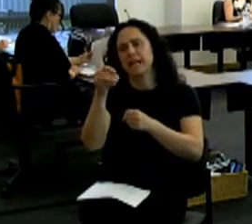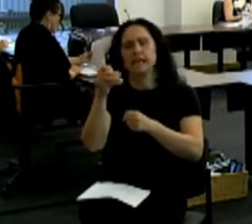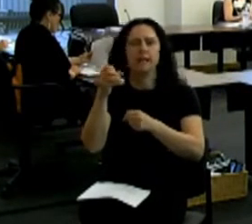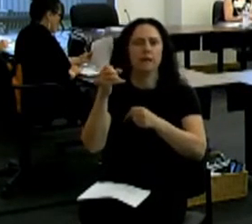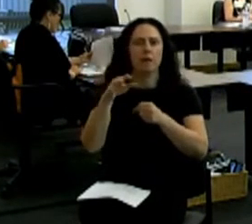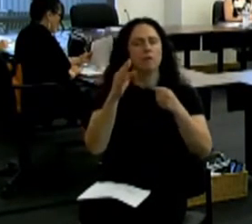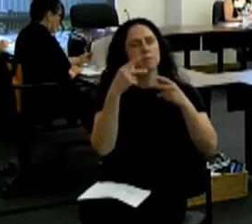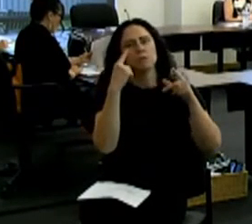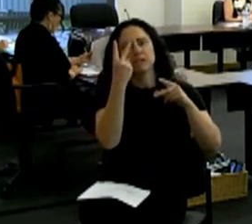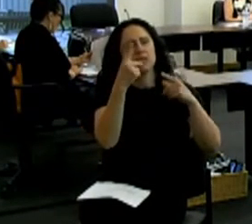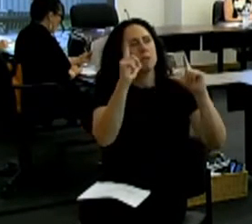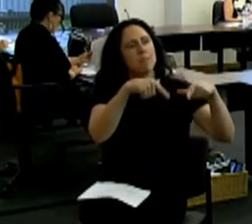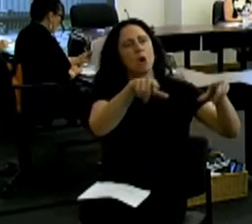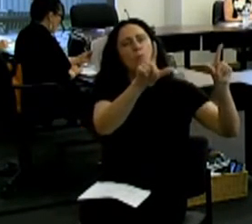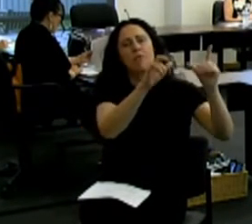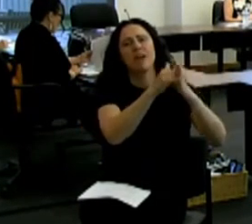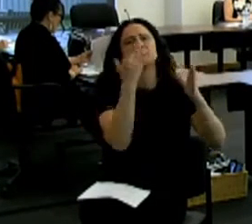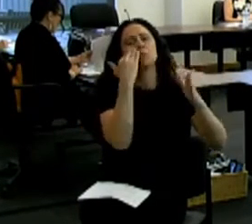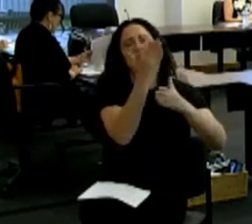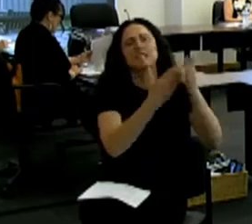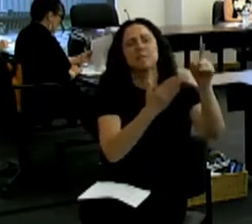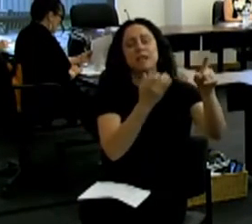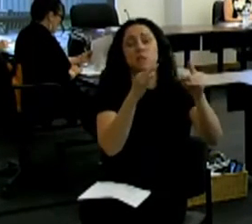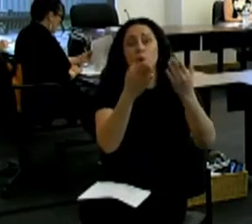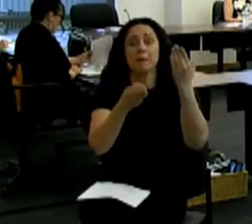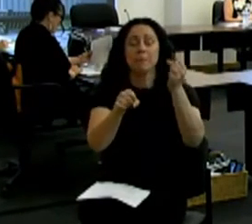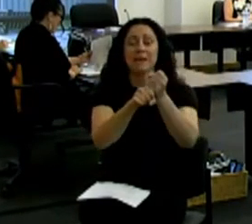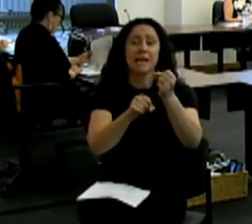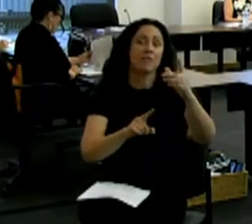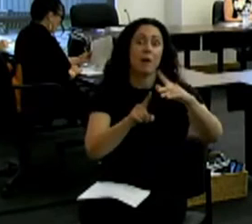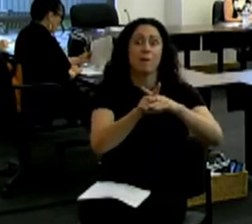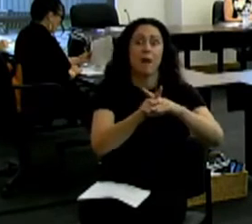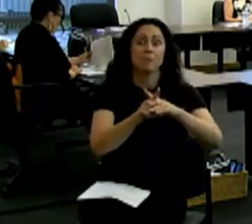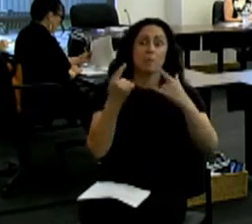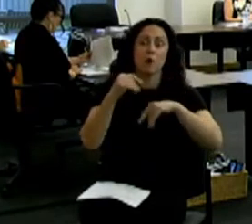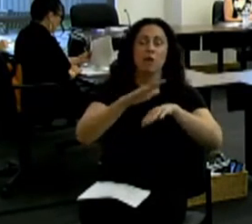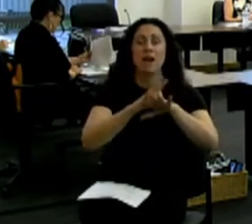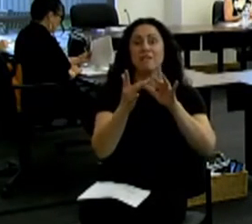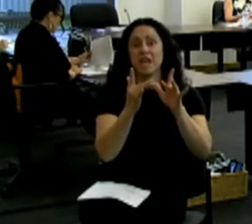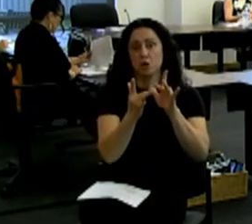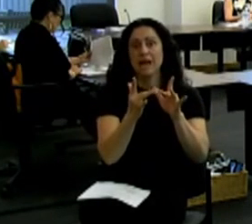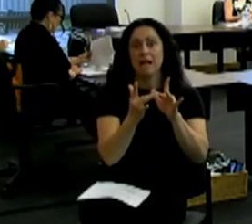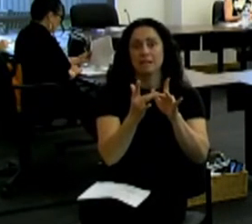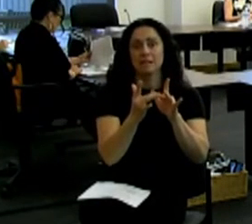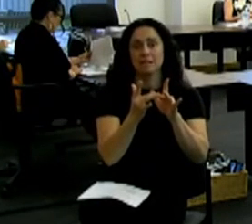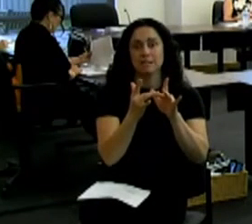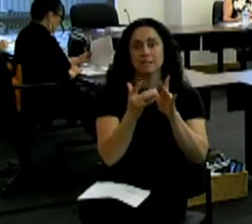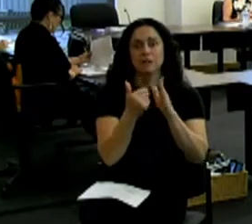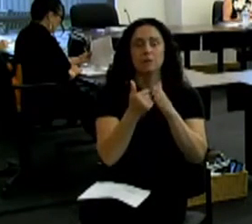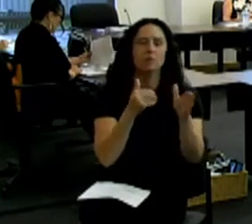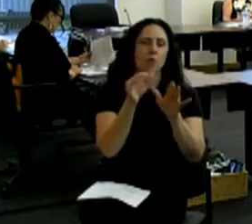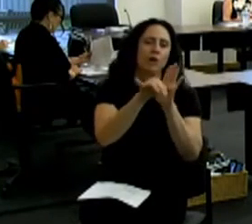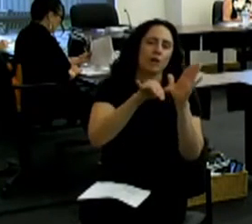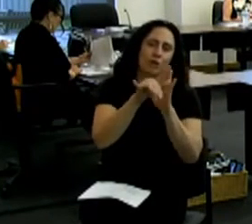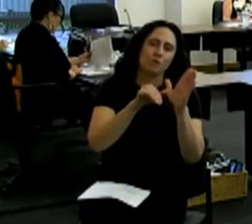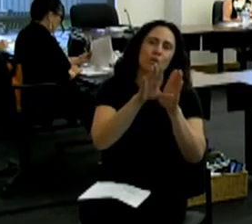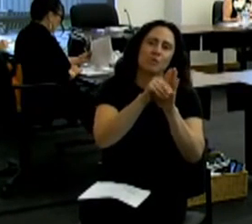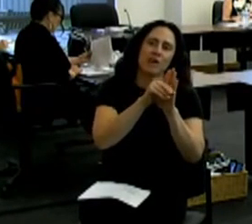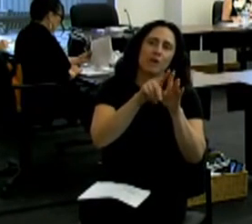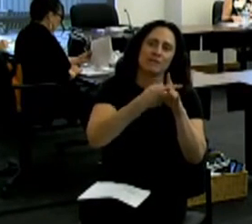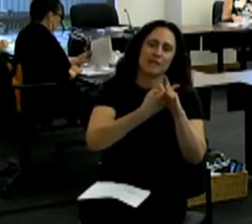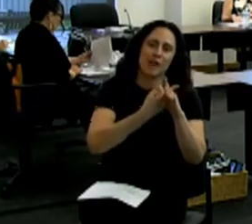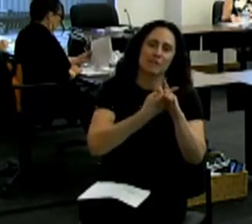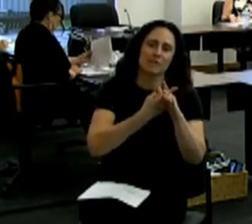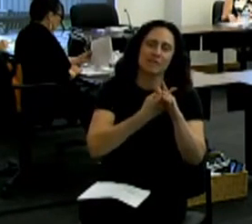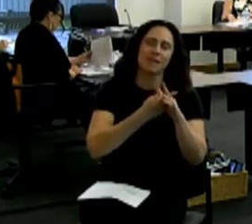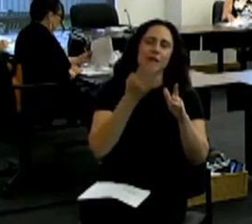Road, right? Or maybe an ad that pops up while you're on the internet before your YouTube video starts, playing